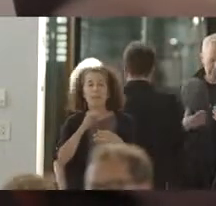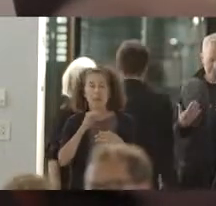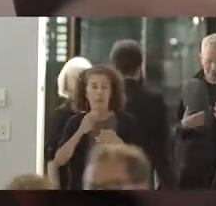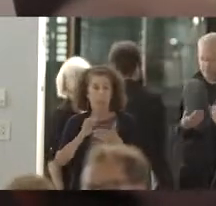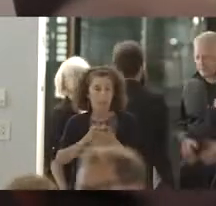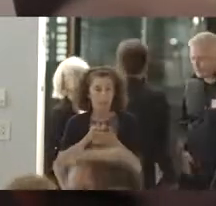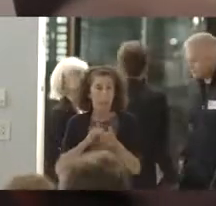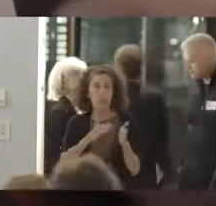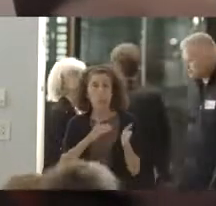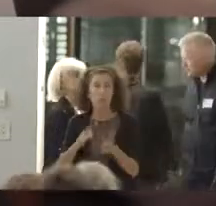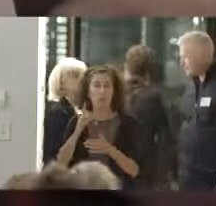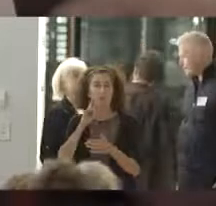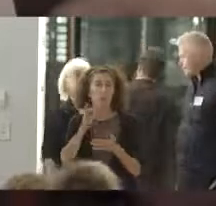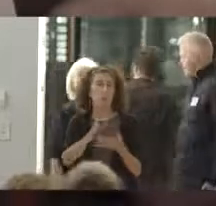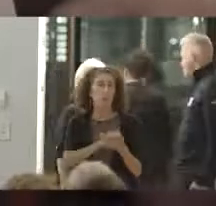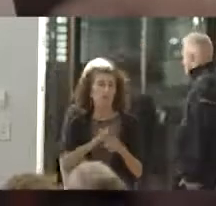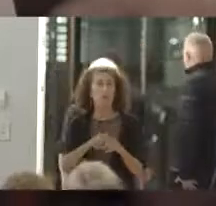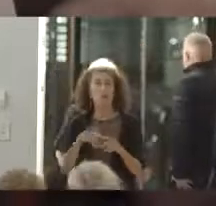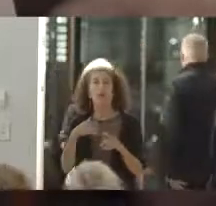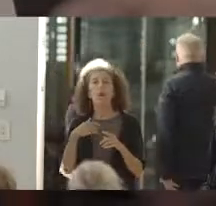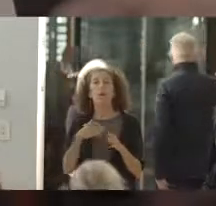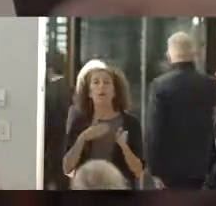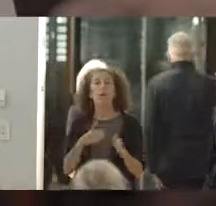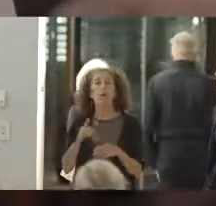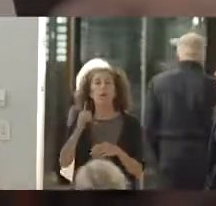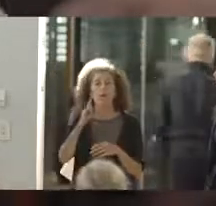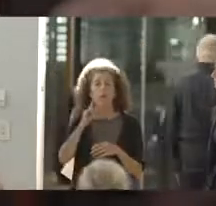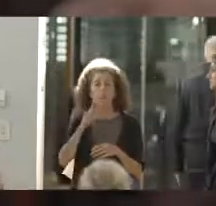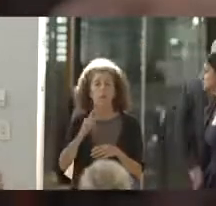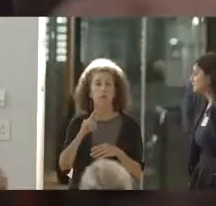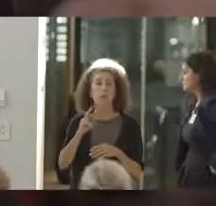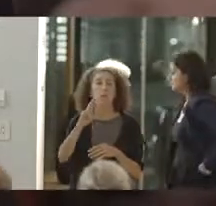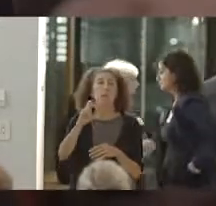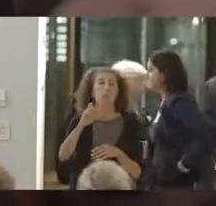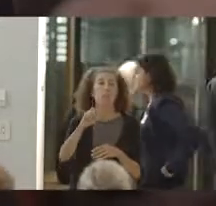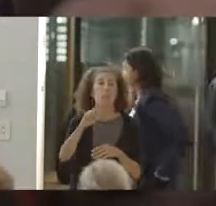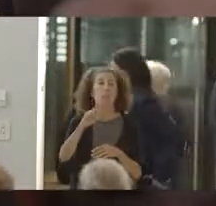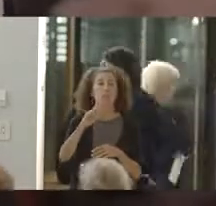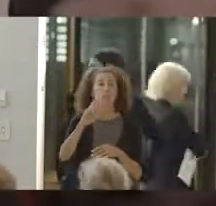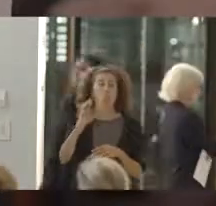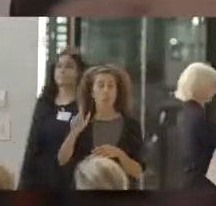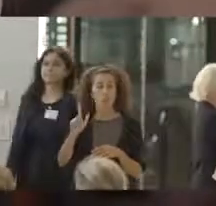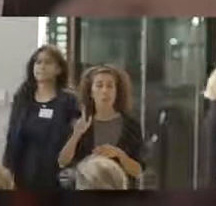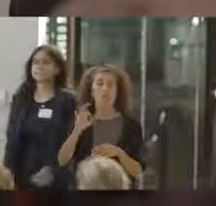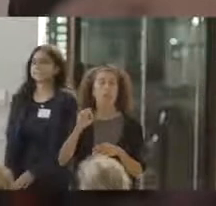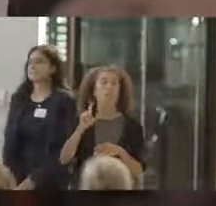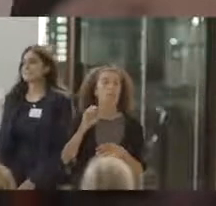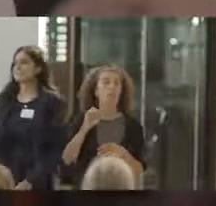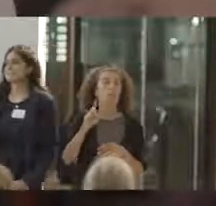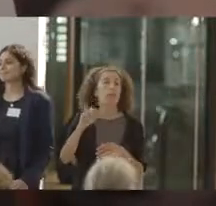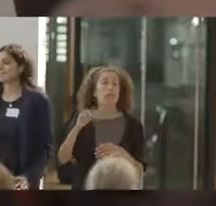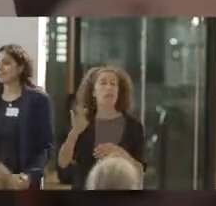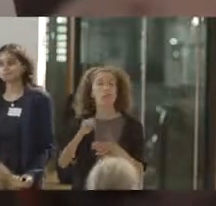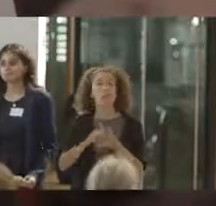for what's called residual flooding, which is rainfall behind the barrier system. And theoretically, the idea is